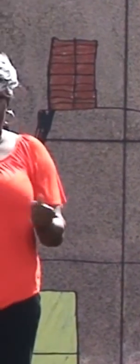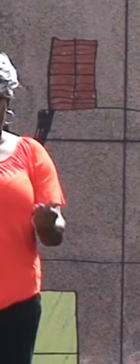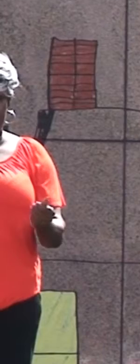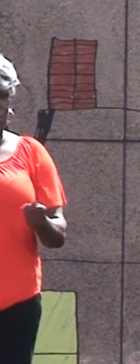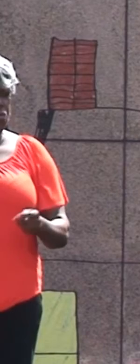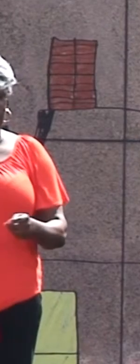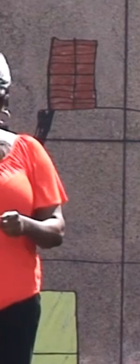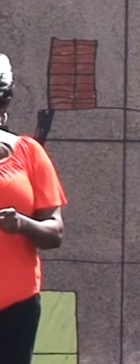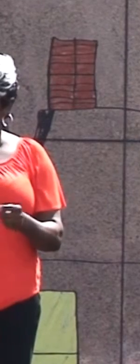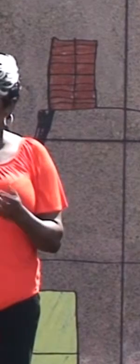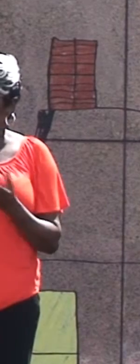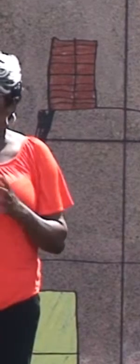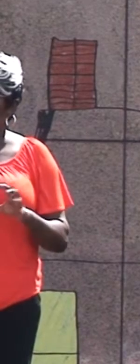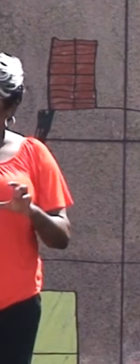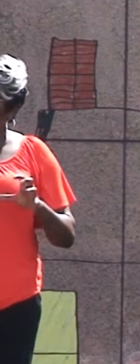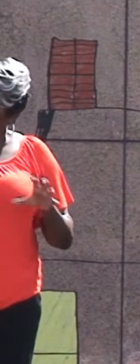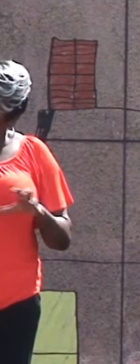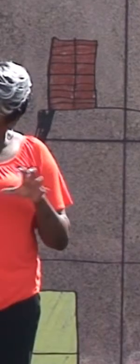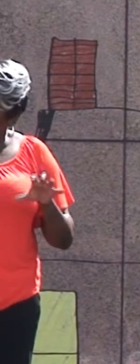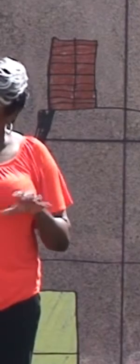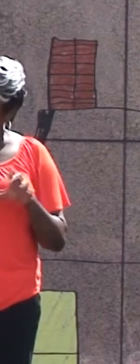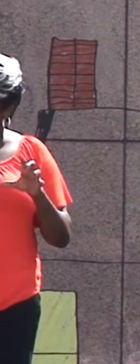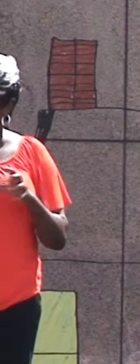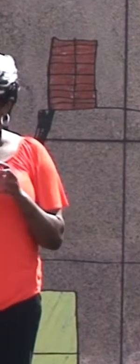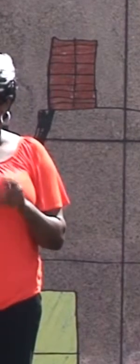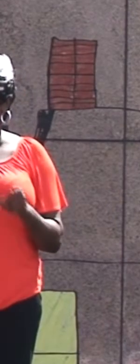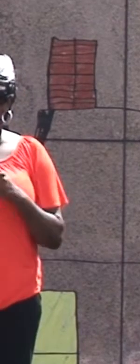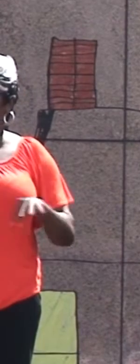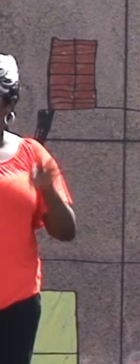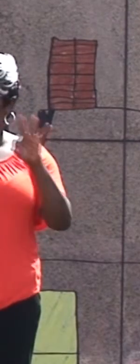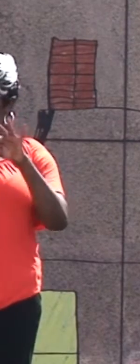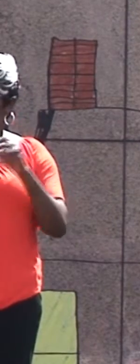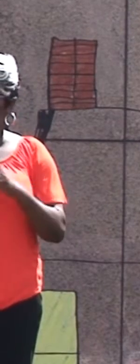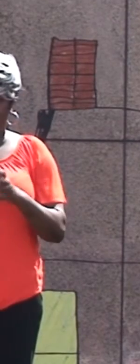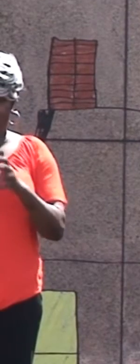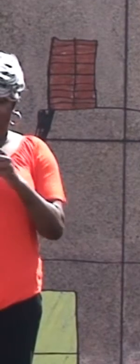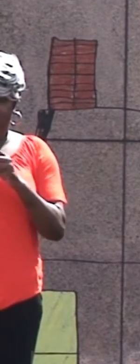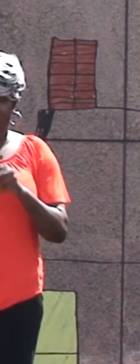to step up and play our critical role in our government.